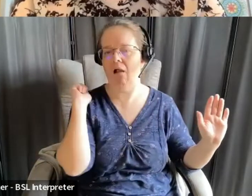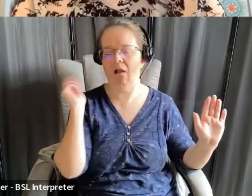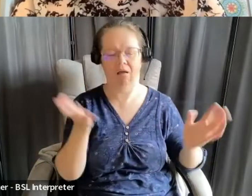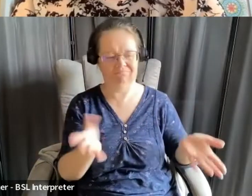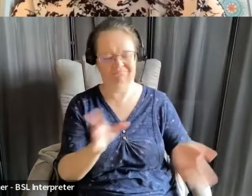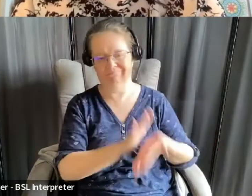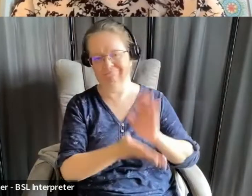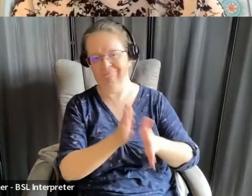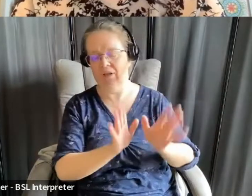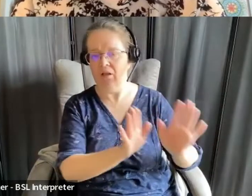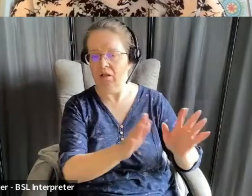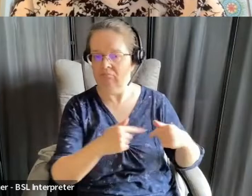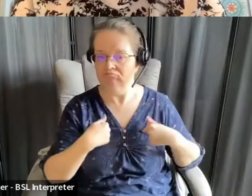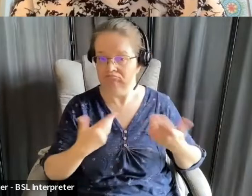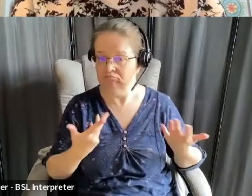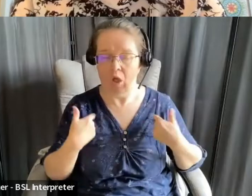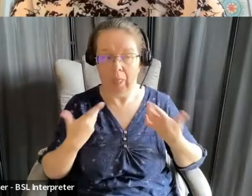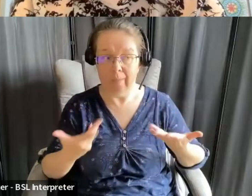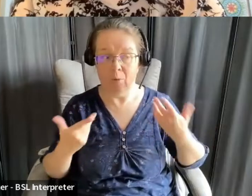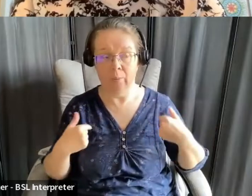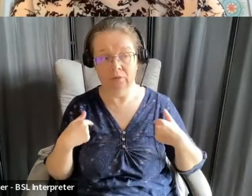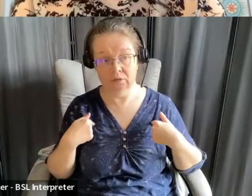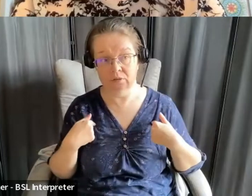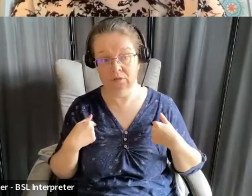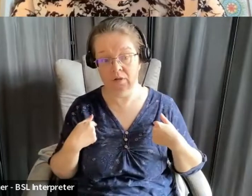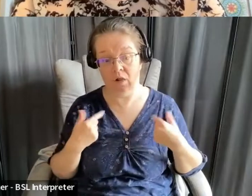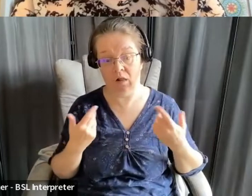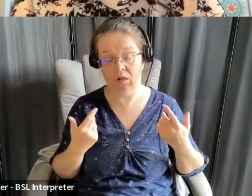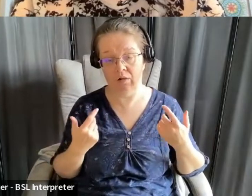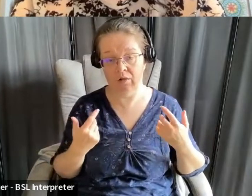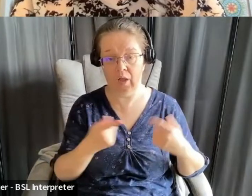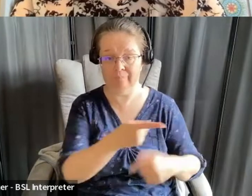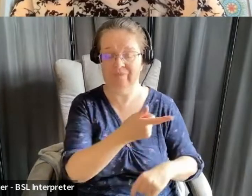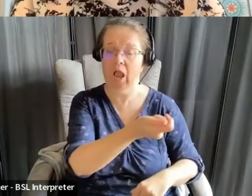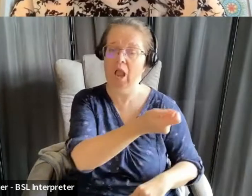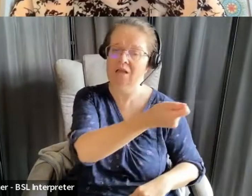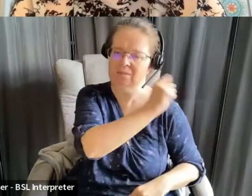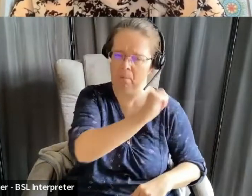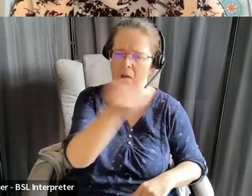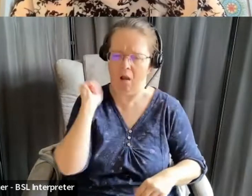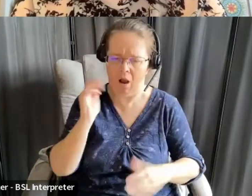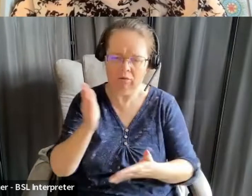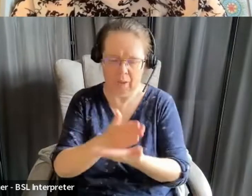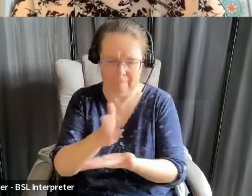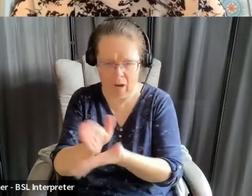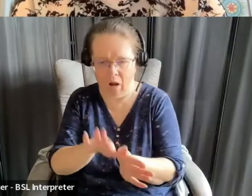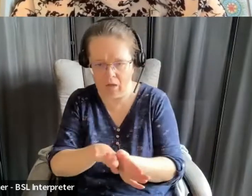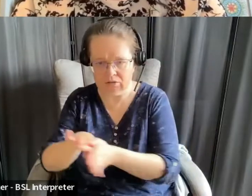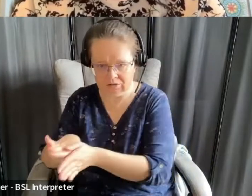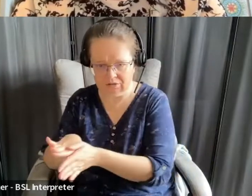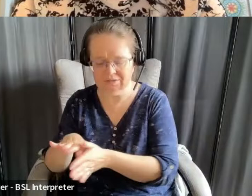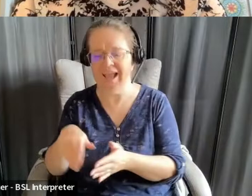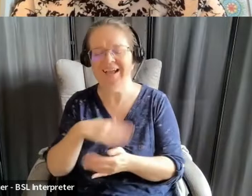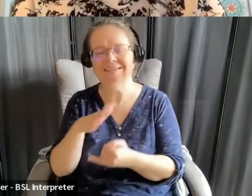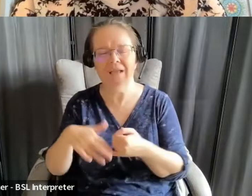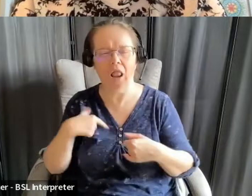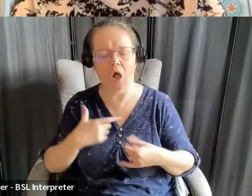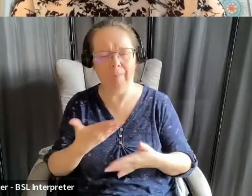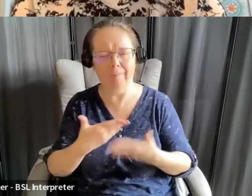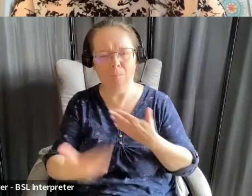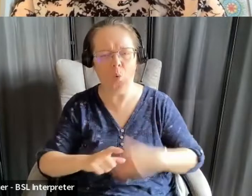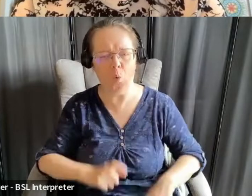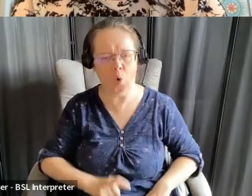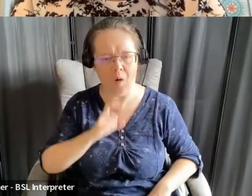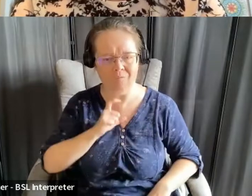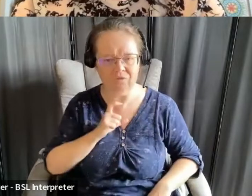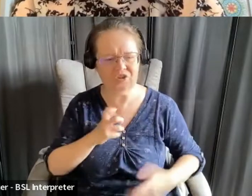speak. I'm actually doing this at the moment, the spa part of it, just so I can get my confidence of how